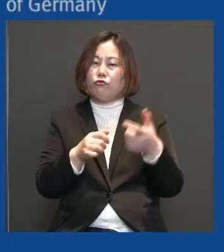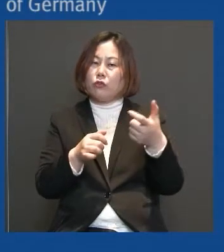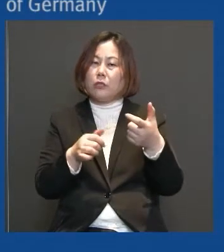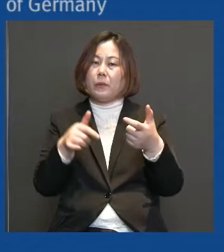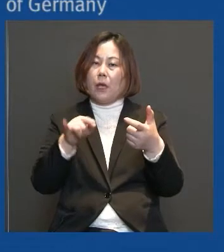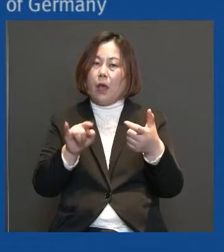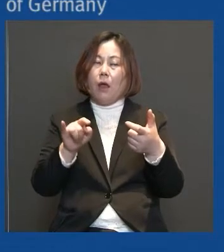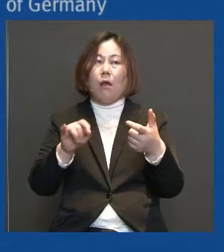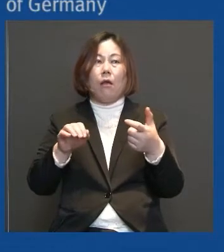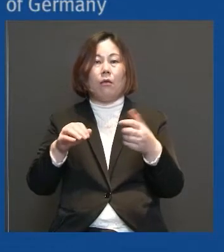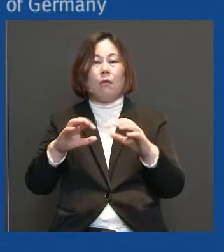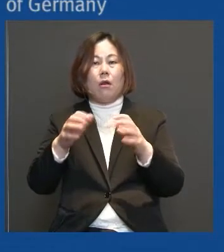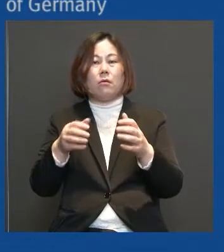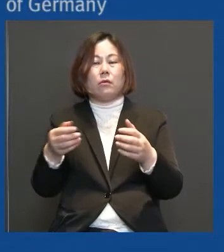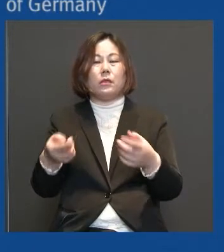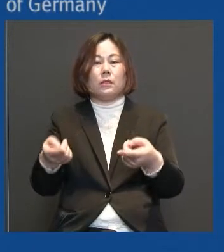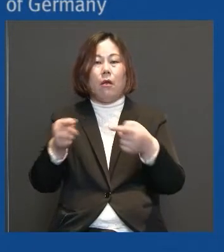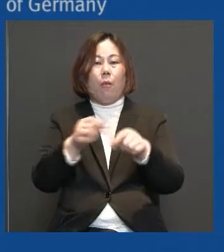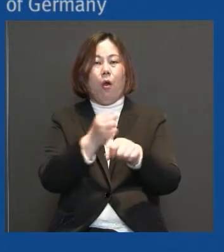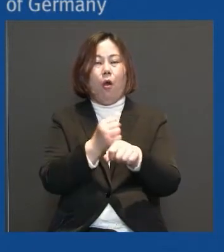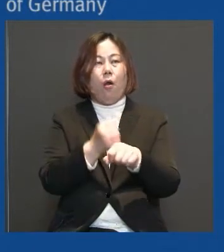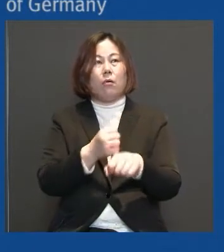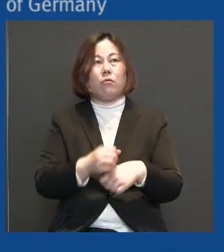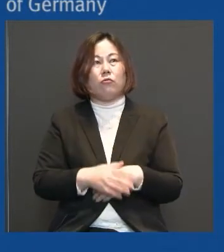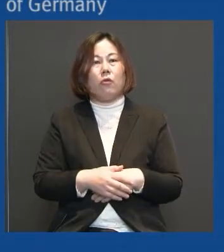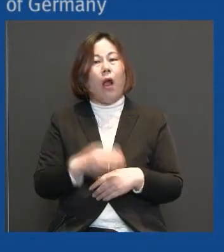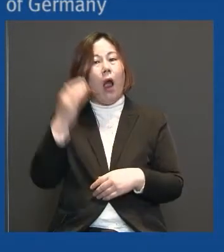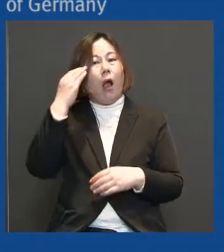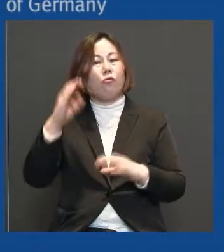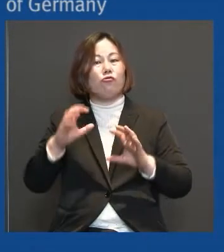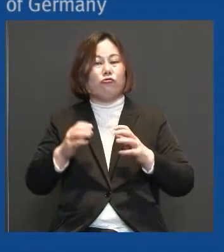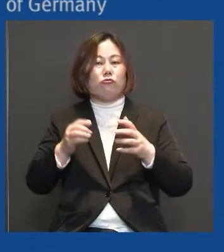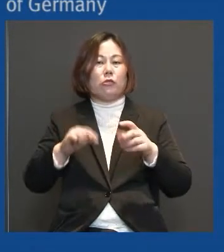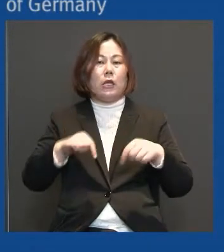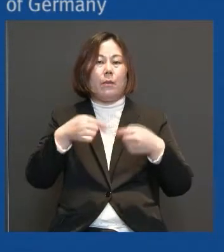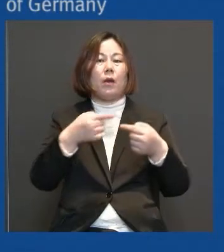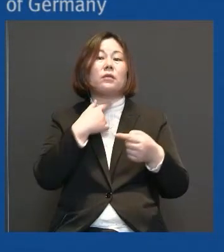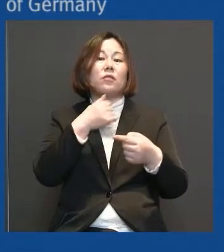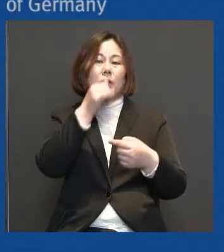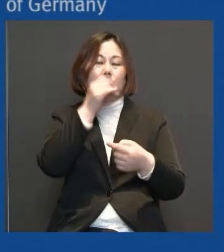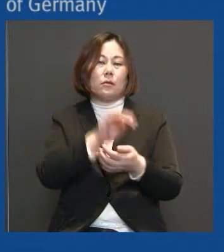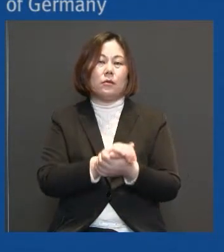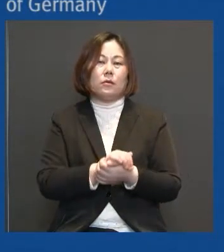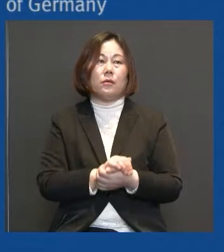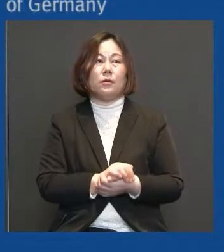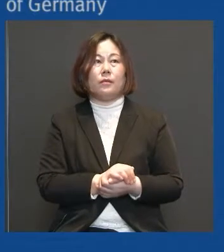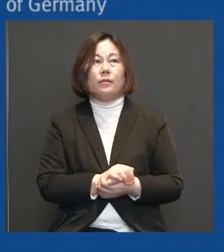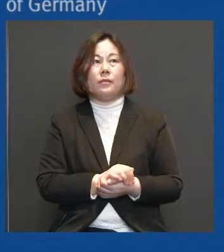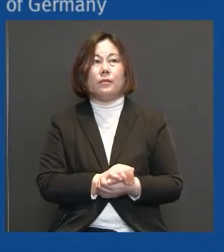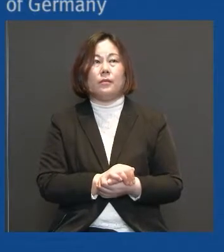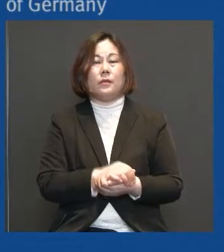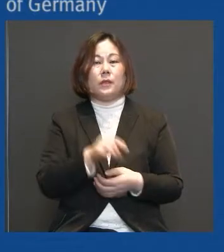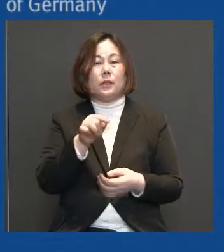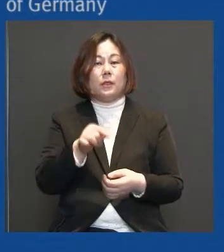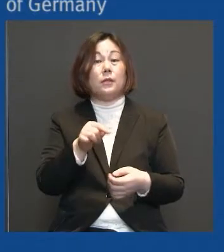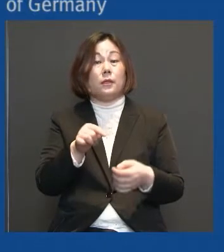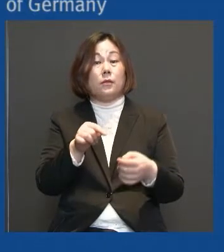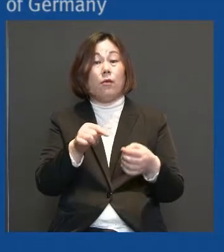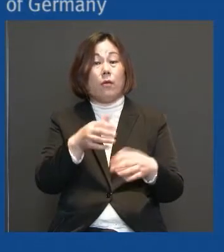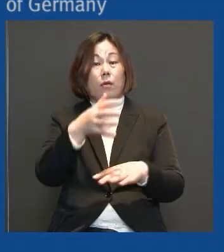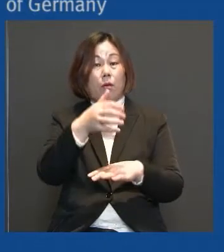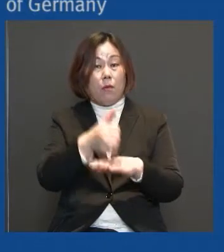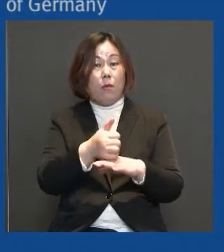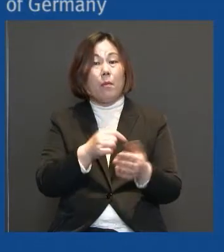event. Germany also drafted council conclusions on this topic. In October, this politically binding instrument